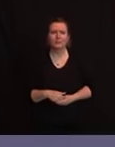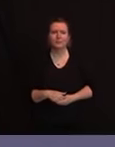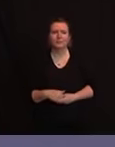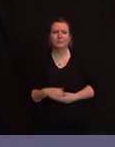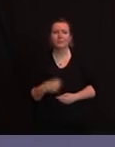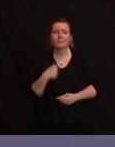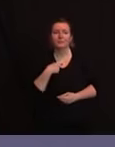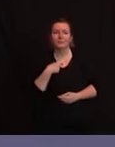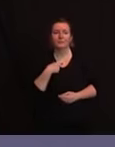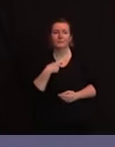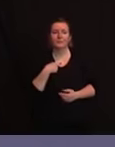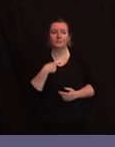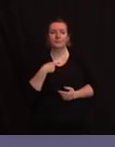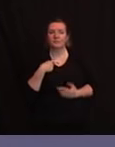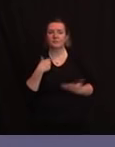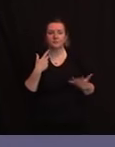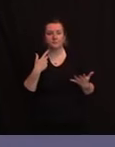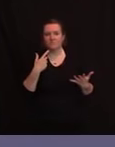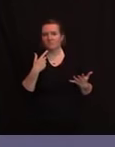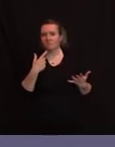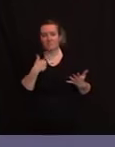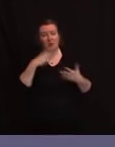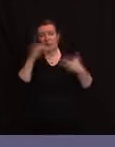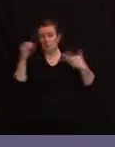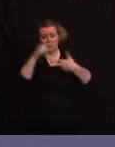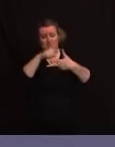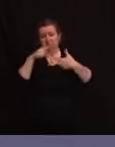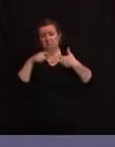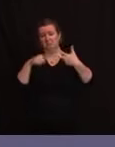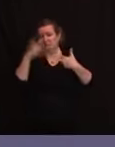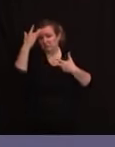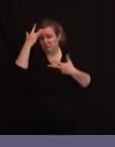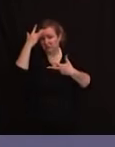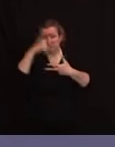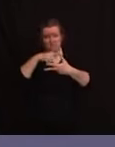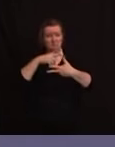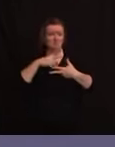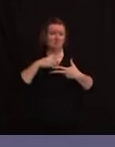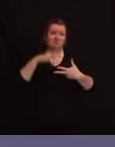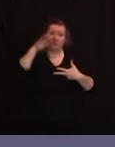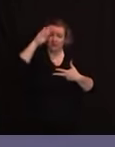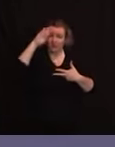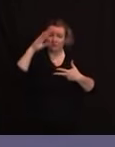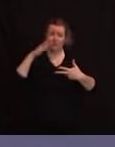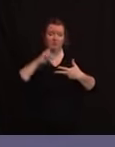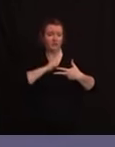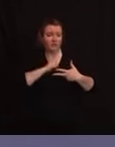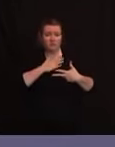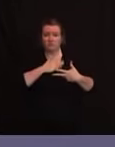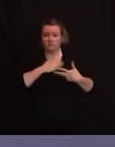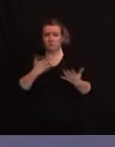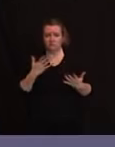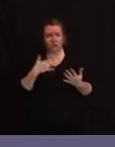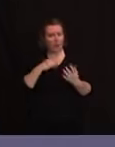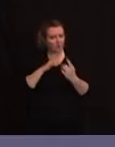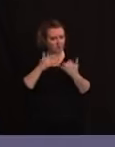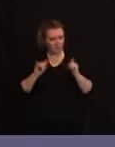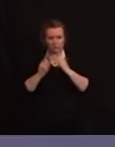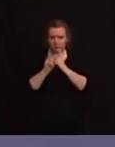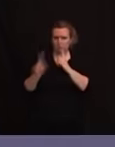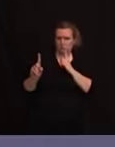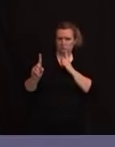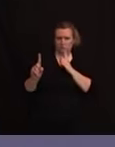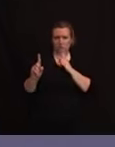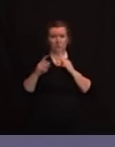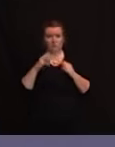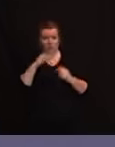stays that way. And secondly, including Matt, I just don't go near people. This is the closest I'm near folks. I haven't been with Matt in a whole bunch of